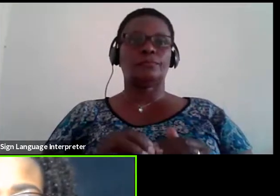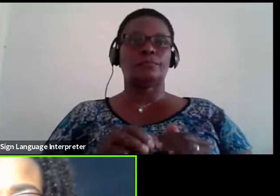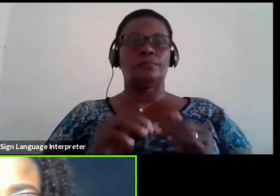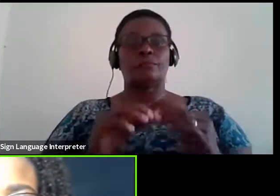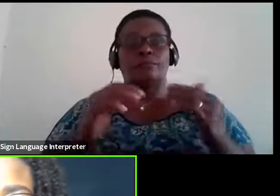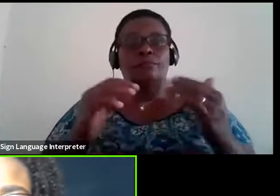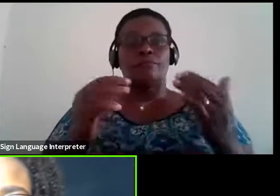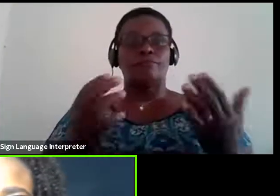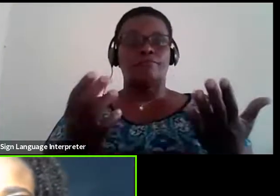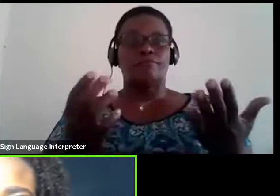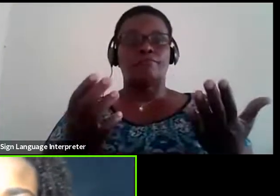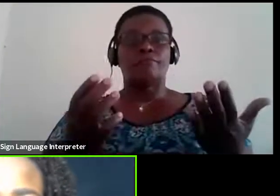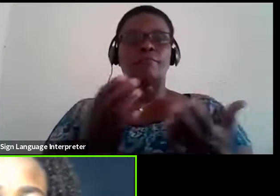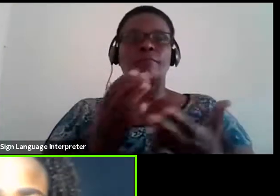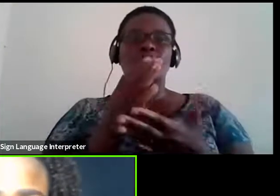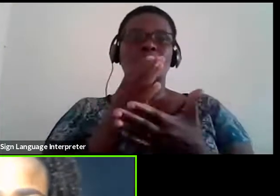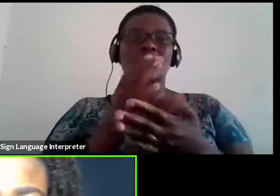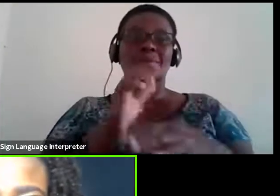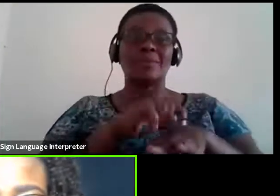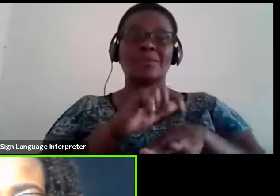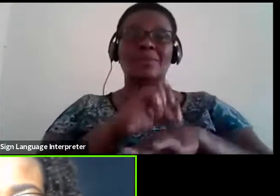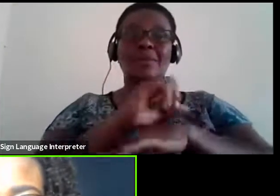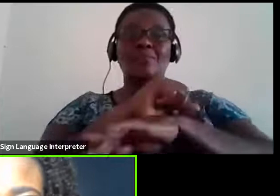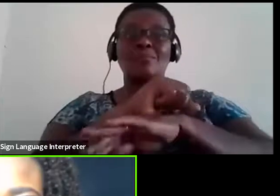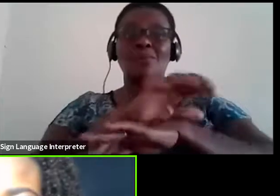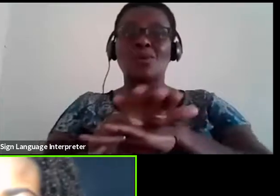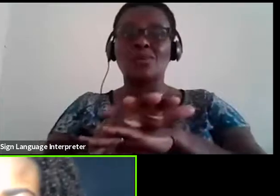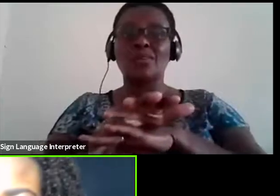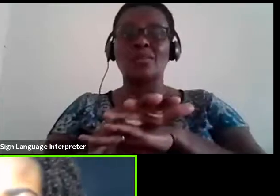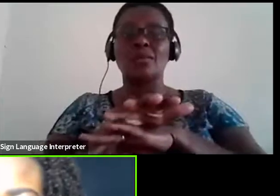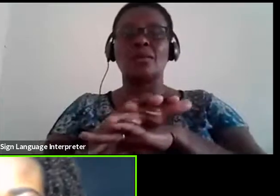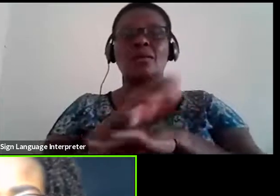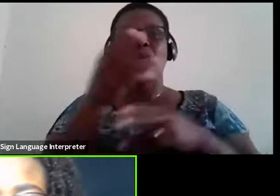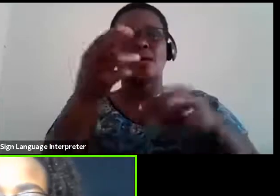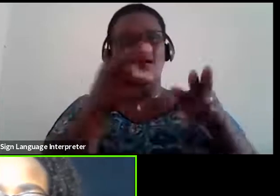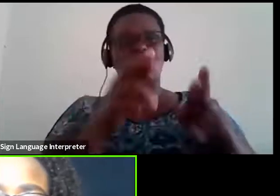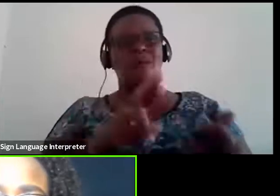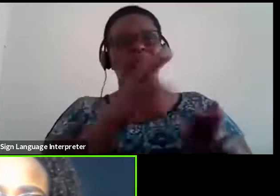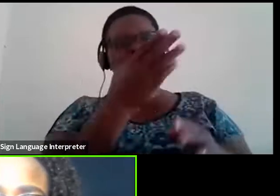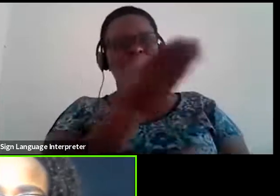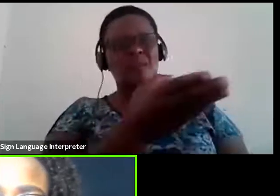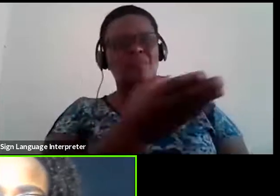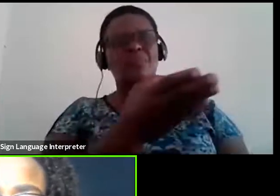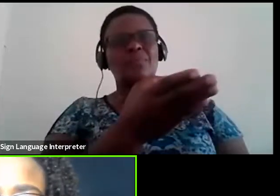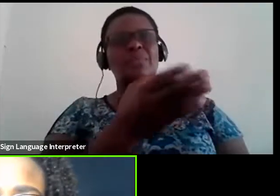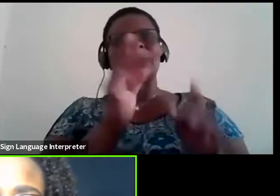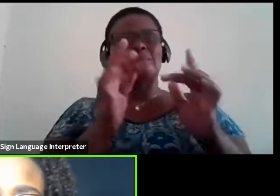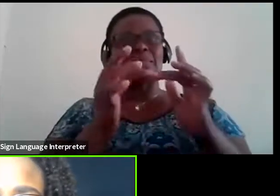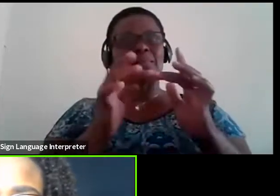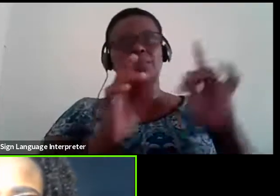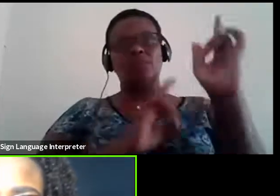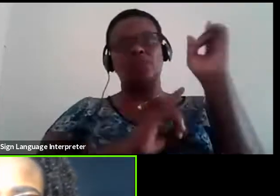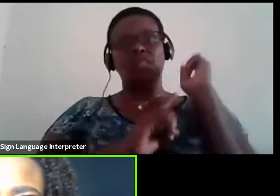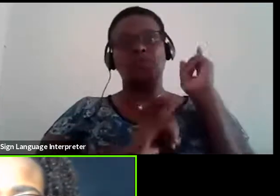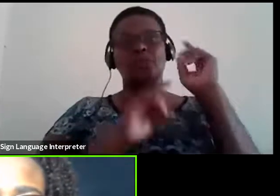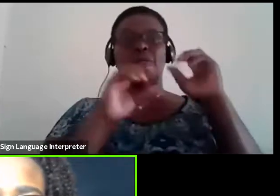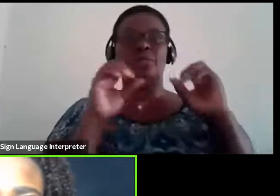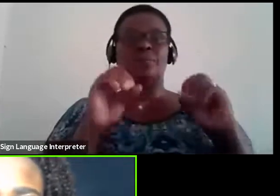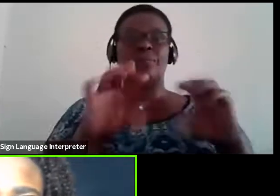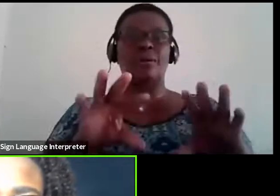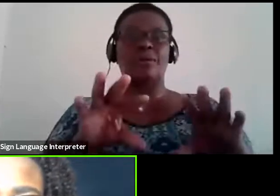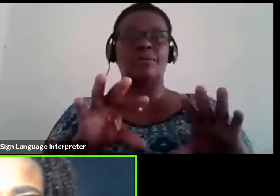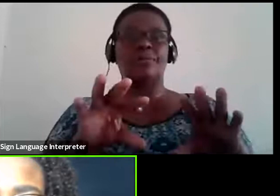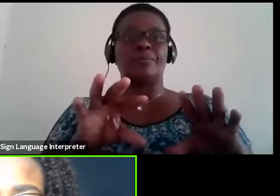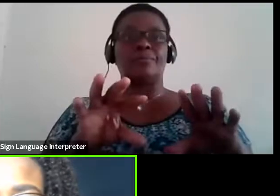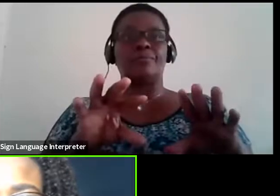that people don't tend to attach to personal digital security. So, you know, there's so much emphasis on